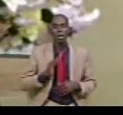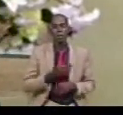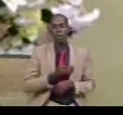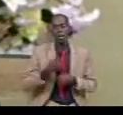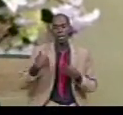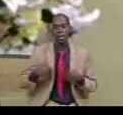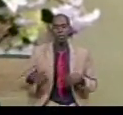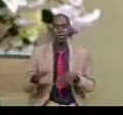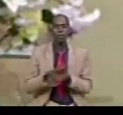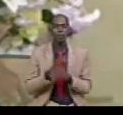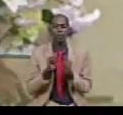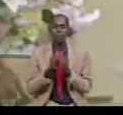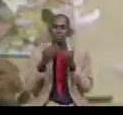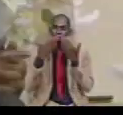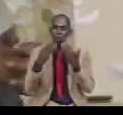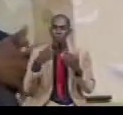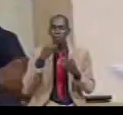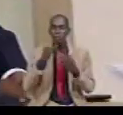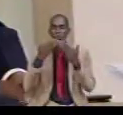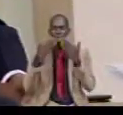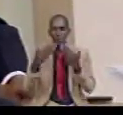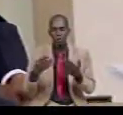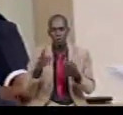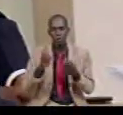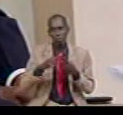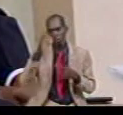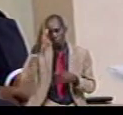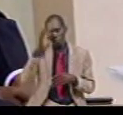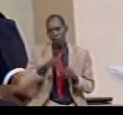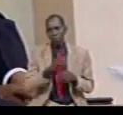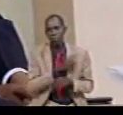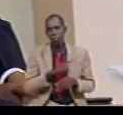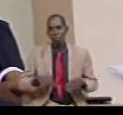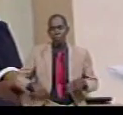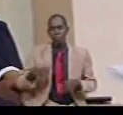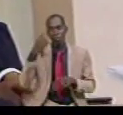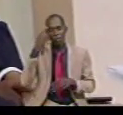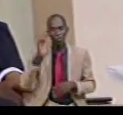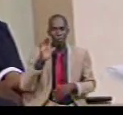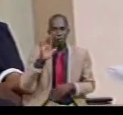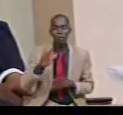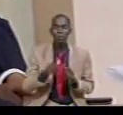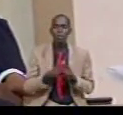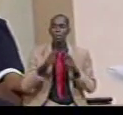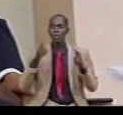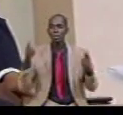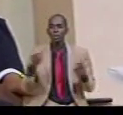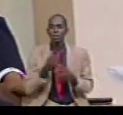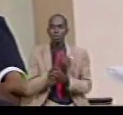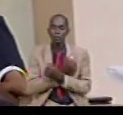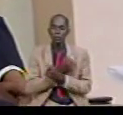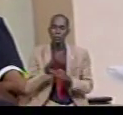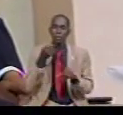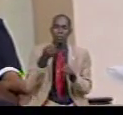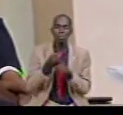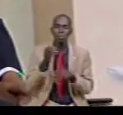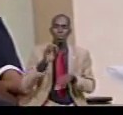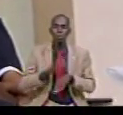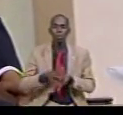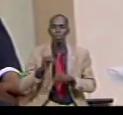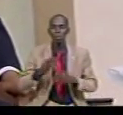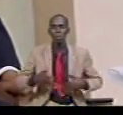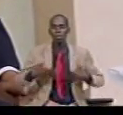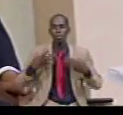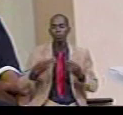gratitude, we say thank you to our Father and the Lord for your profound impact on the life of young people the world